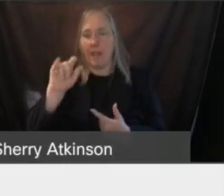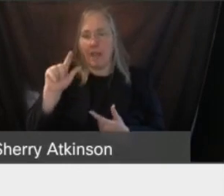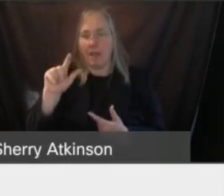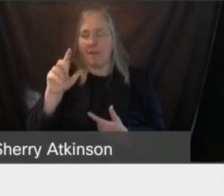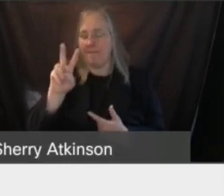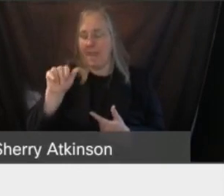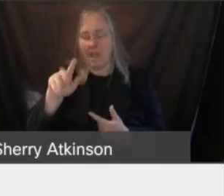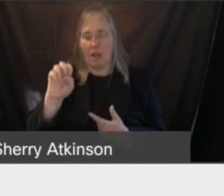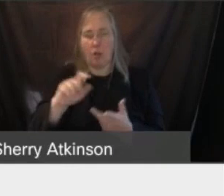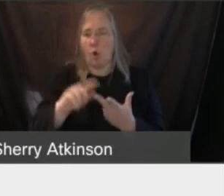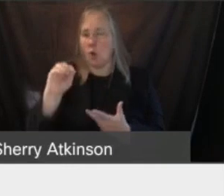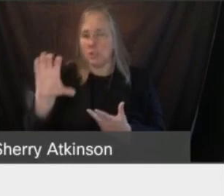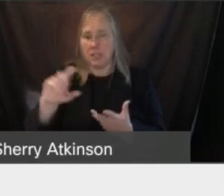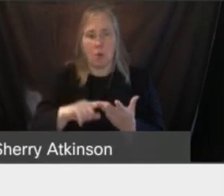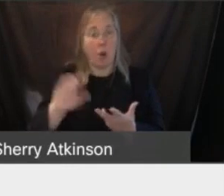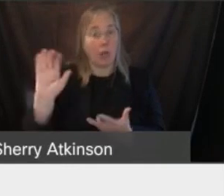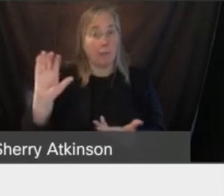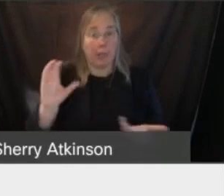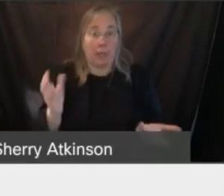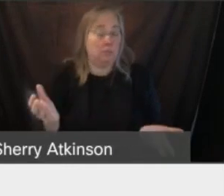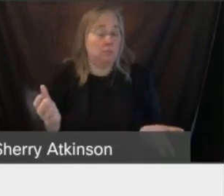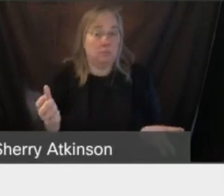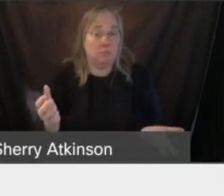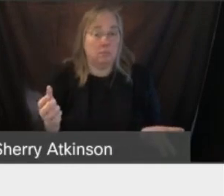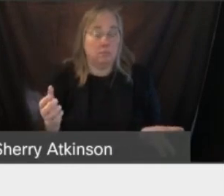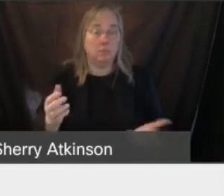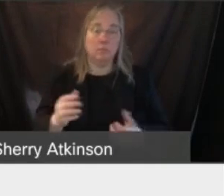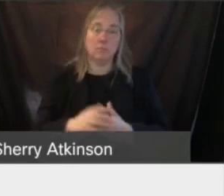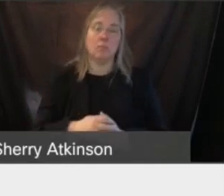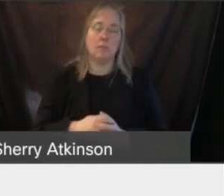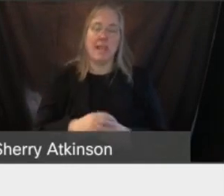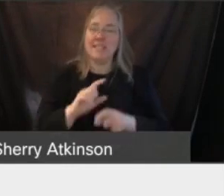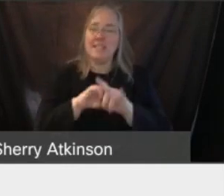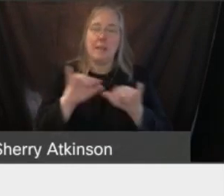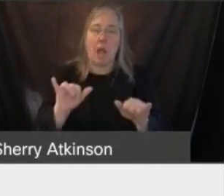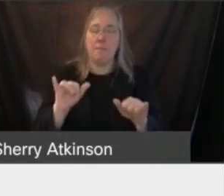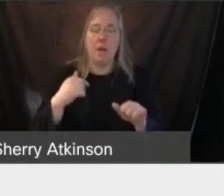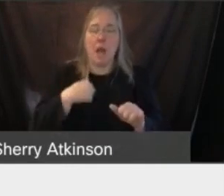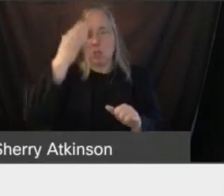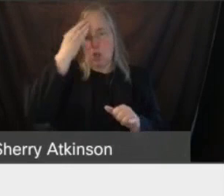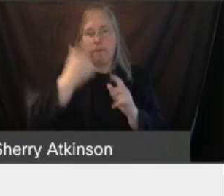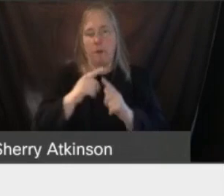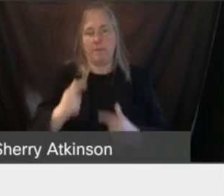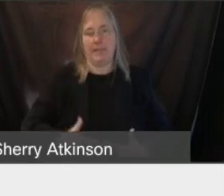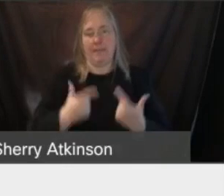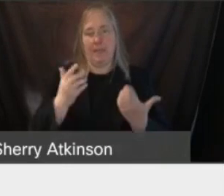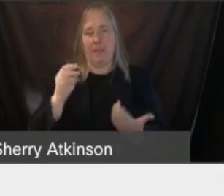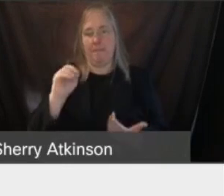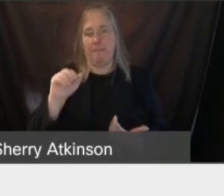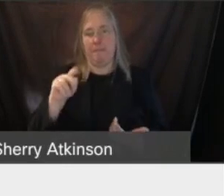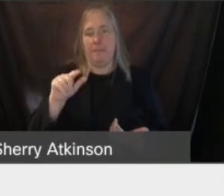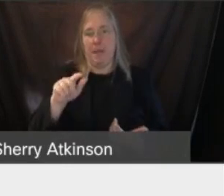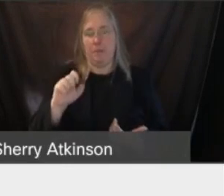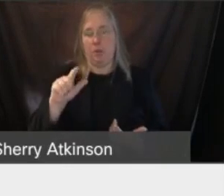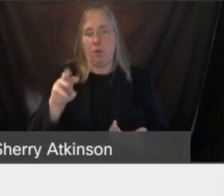At the same time, I know from living in Maple Lawn and looking at some of the development